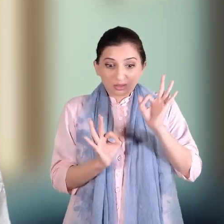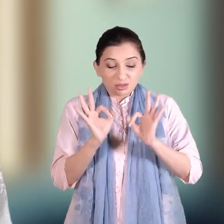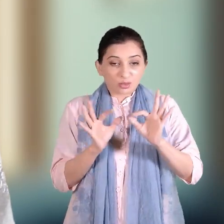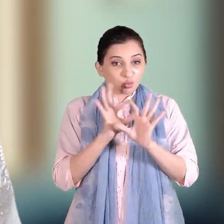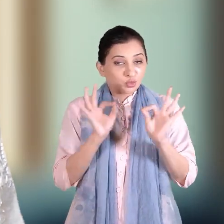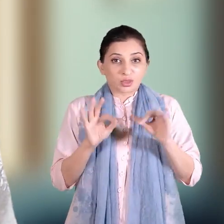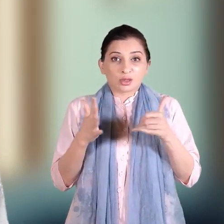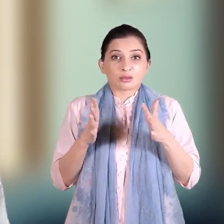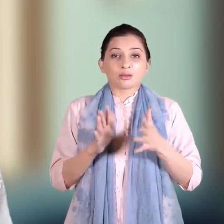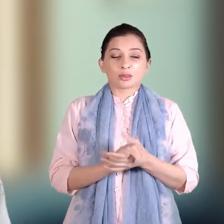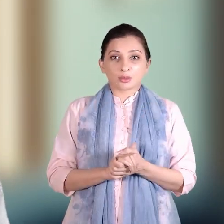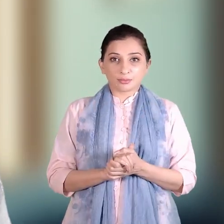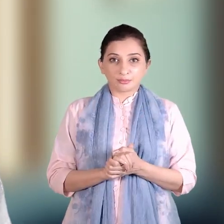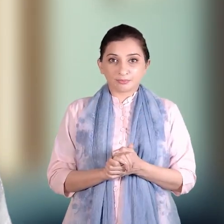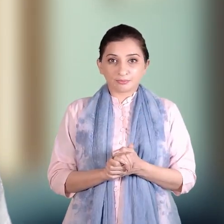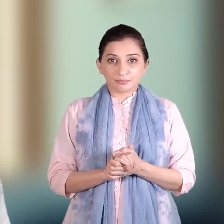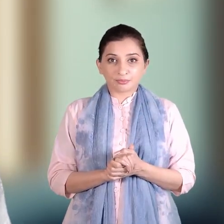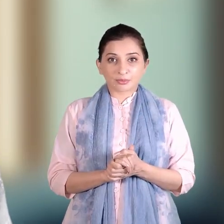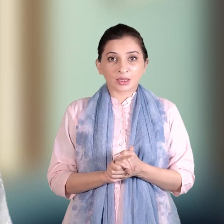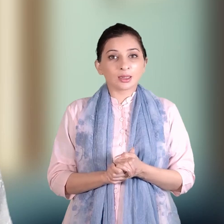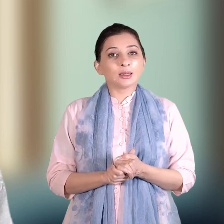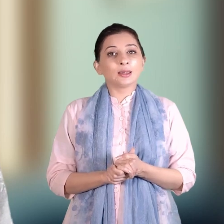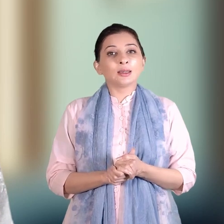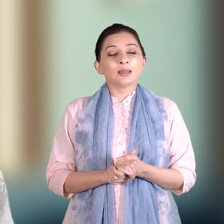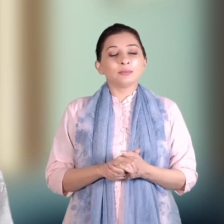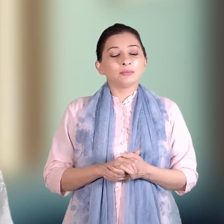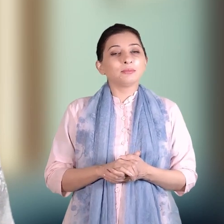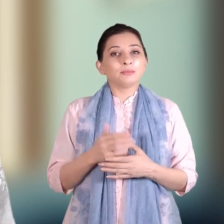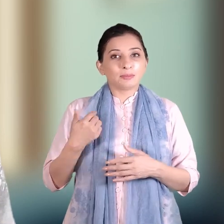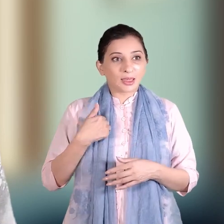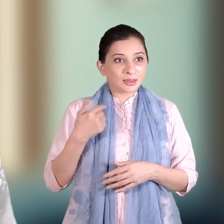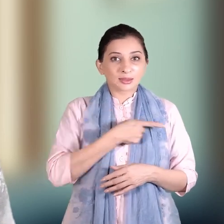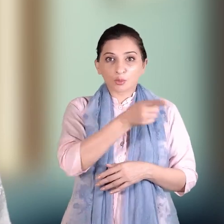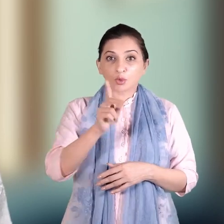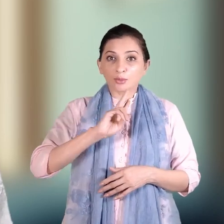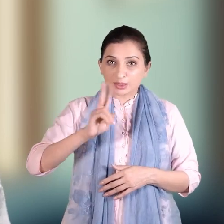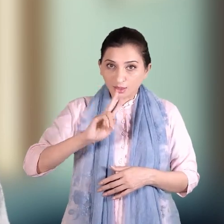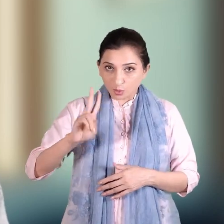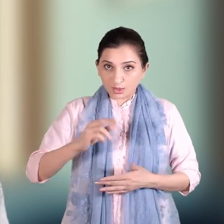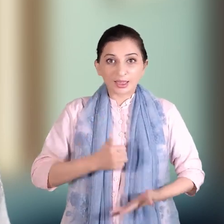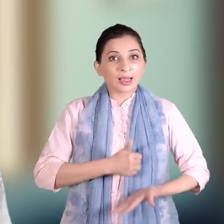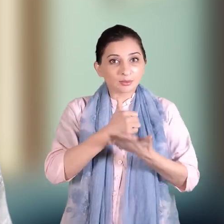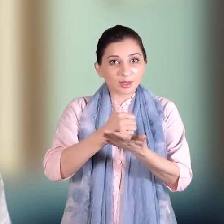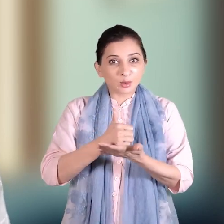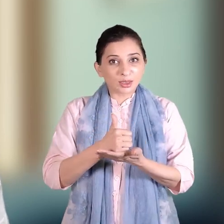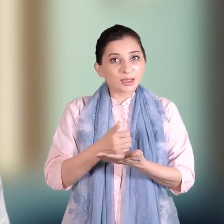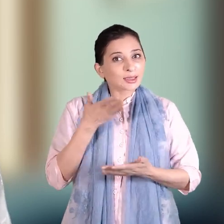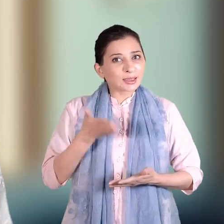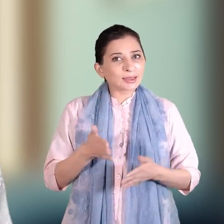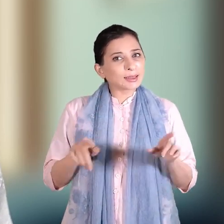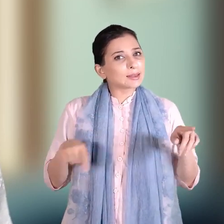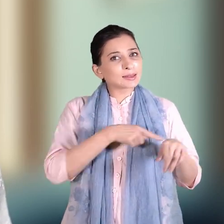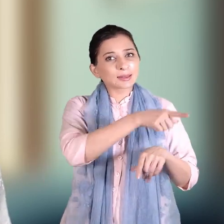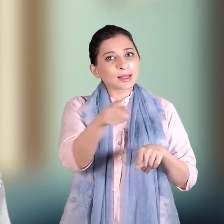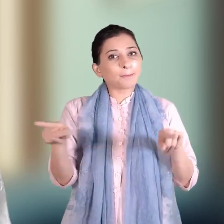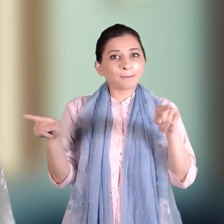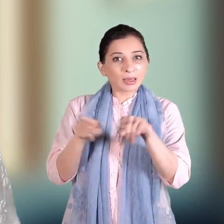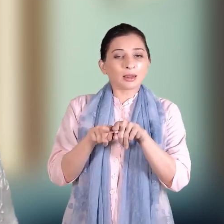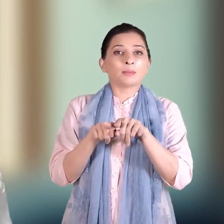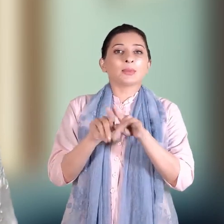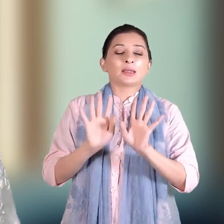I want to tell you that it's completely normal and okay to feel this way. There is a need